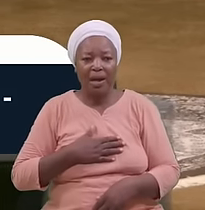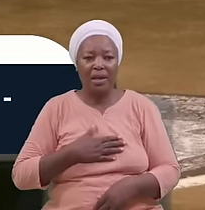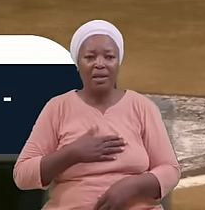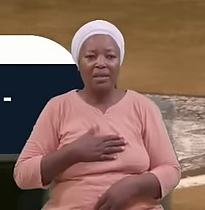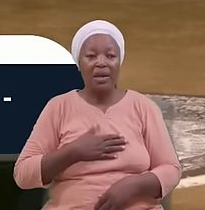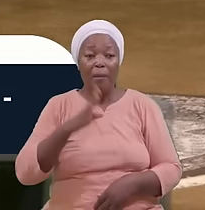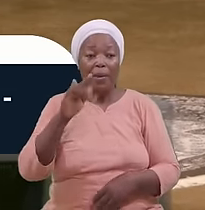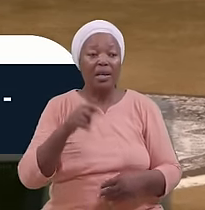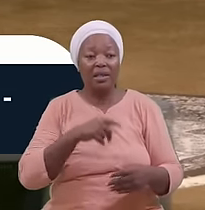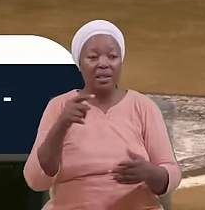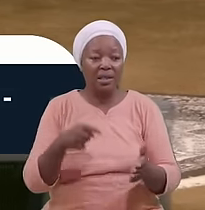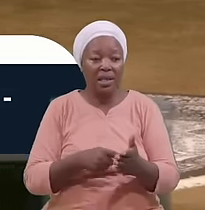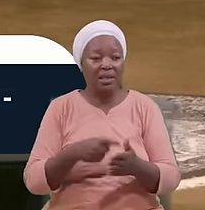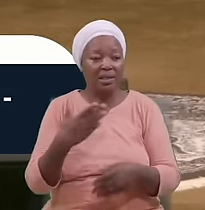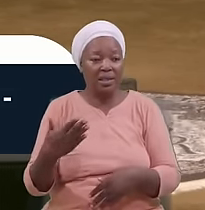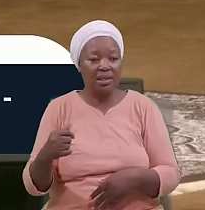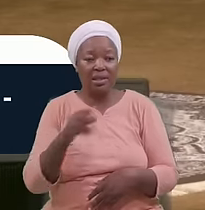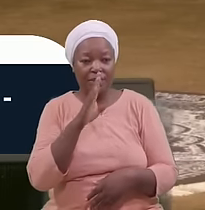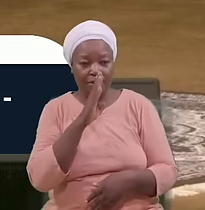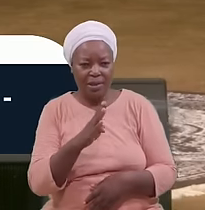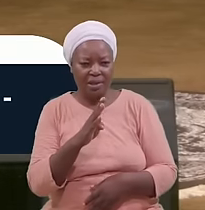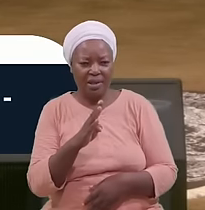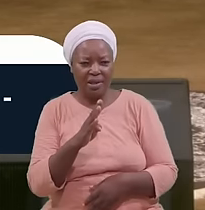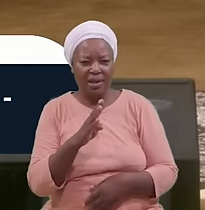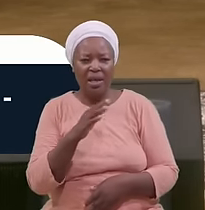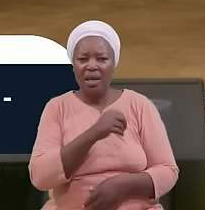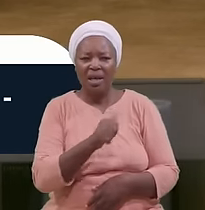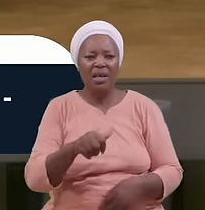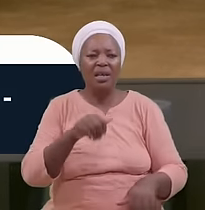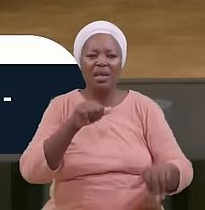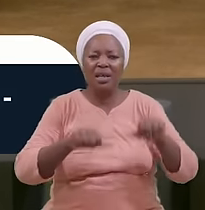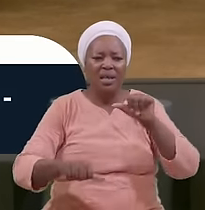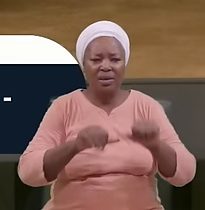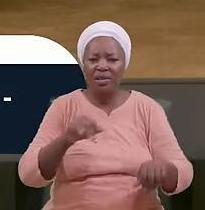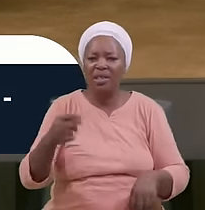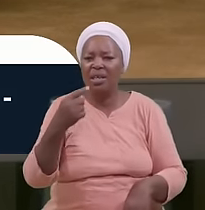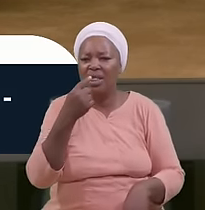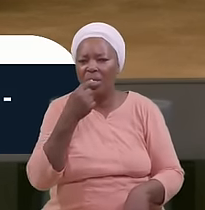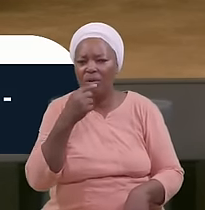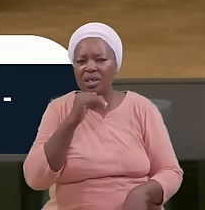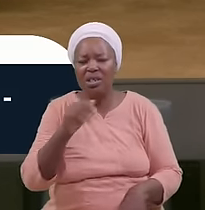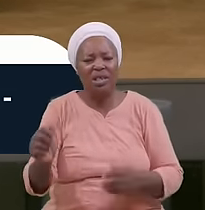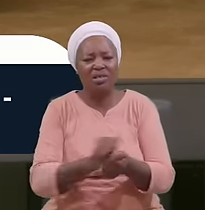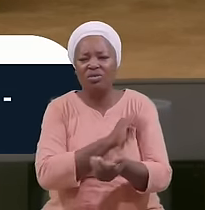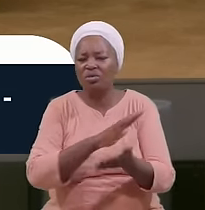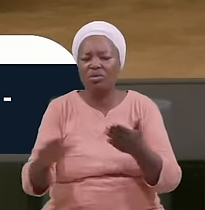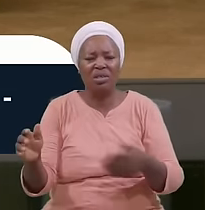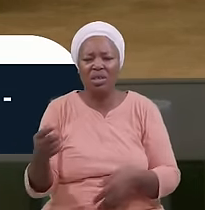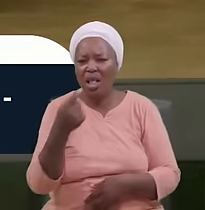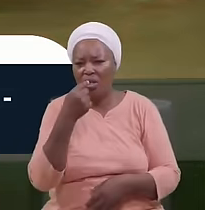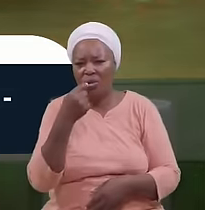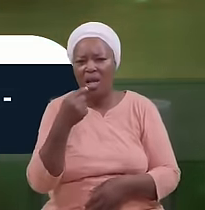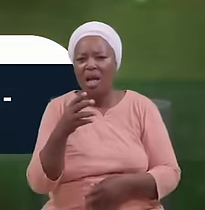be a doubting tongue? It's a ruining tongue, ruinous tongue. And